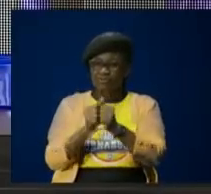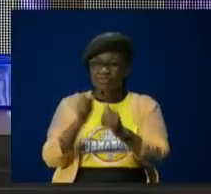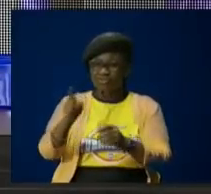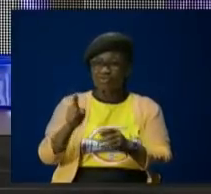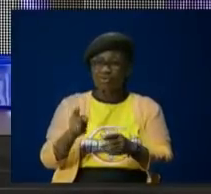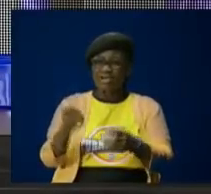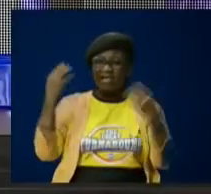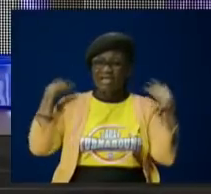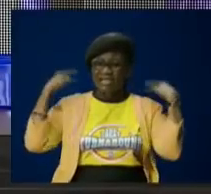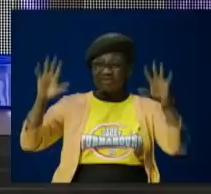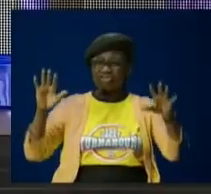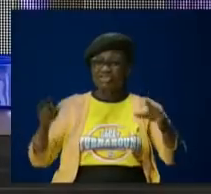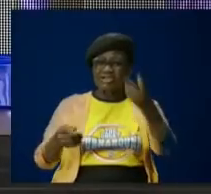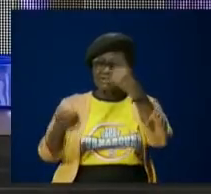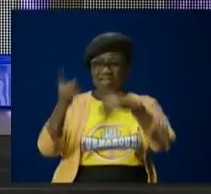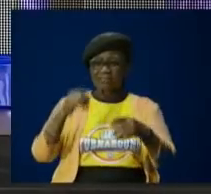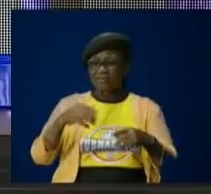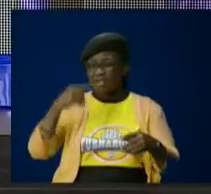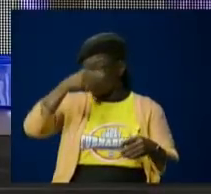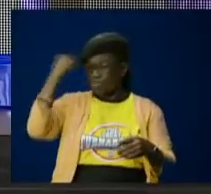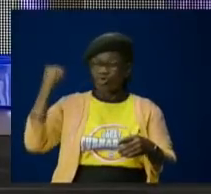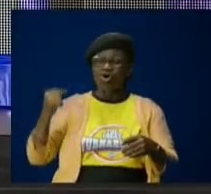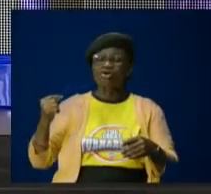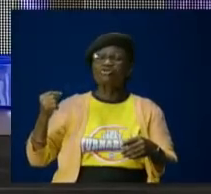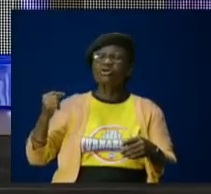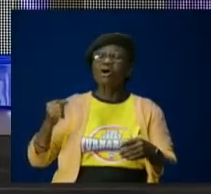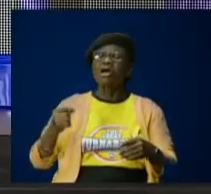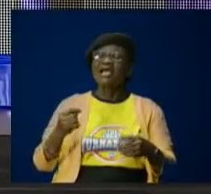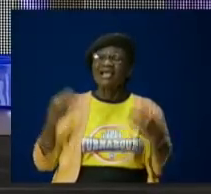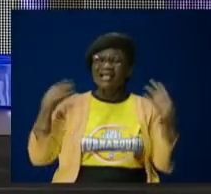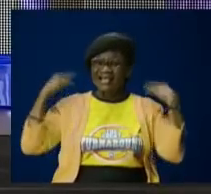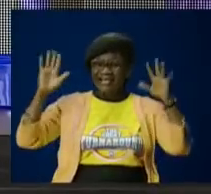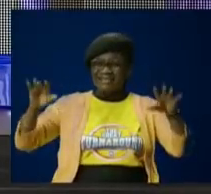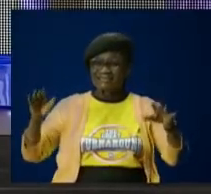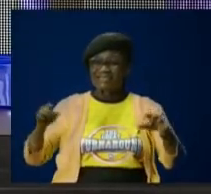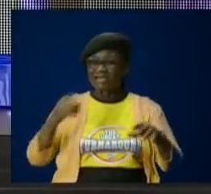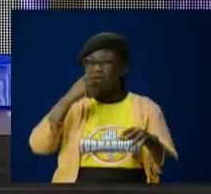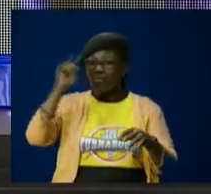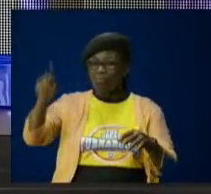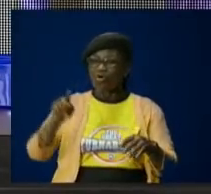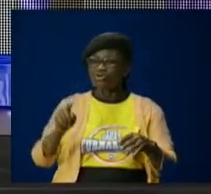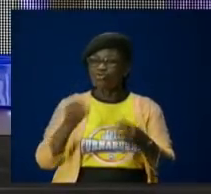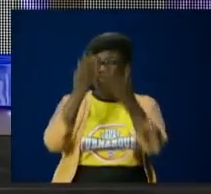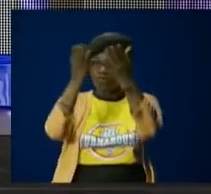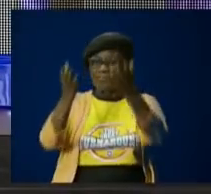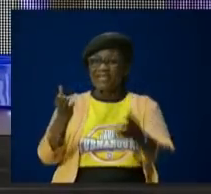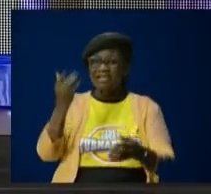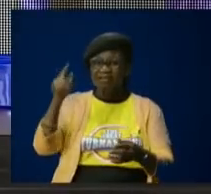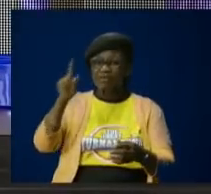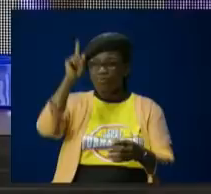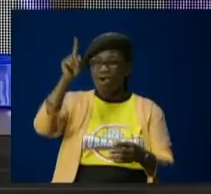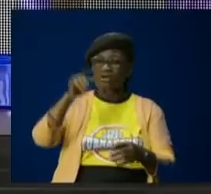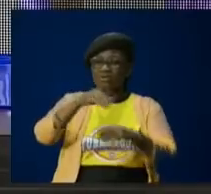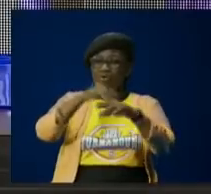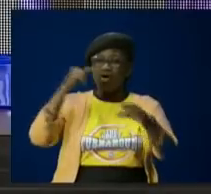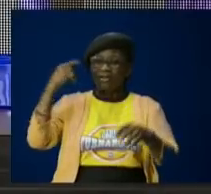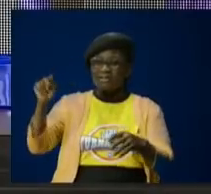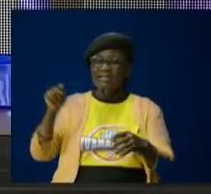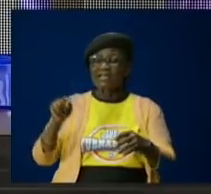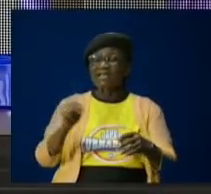come. Because angels must obey the one who is called the Lord of hosts. Psalm